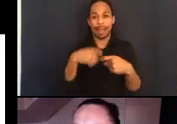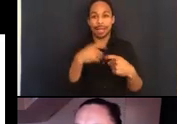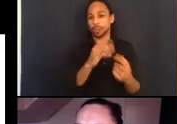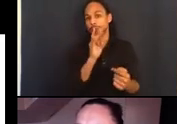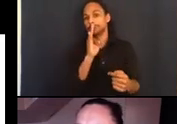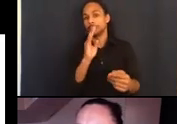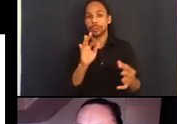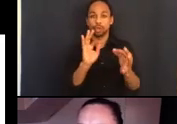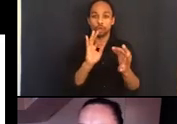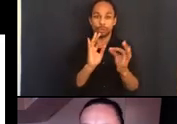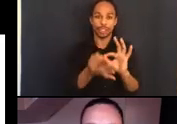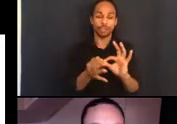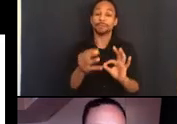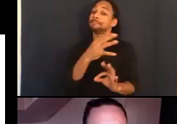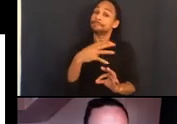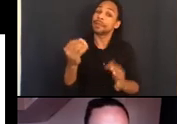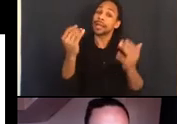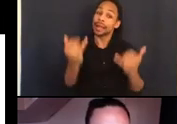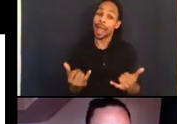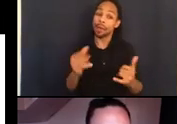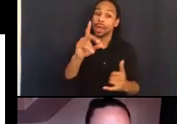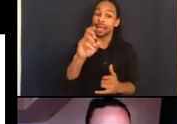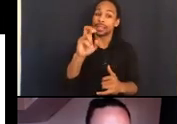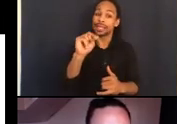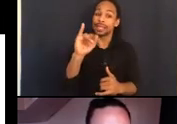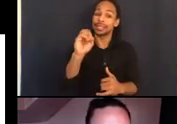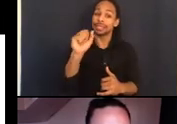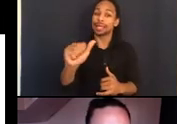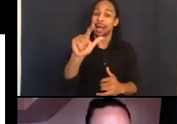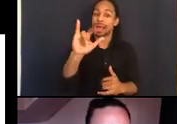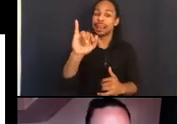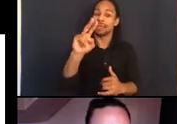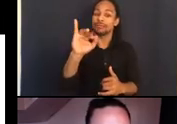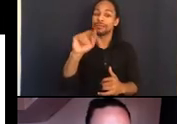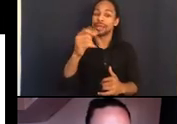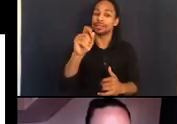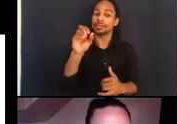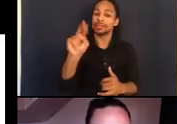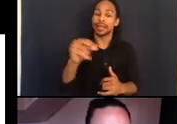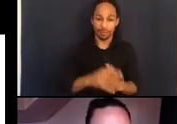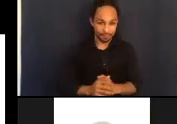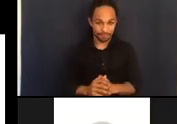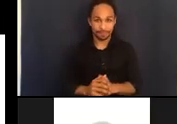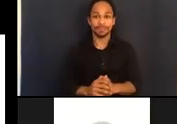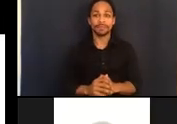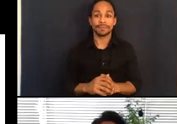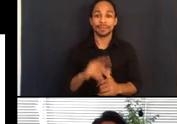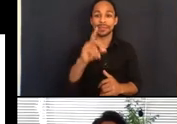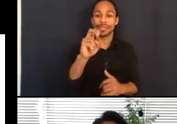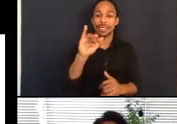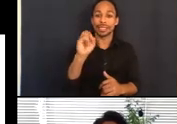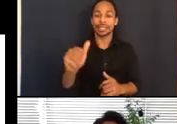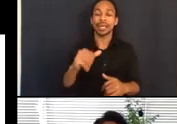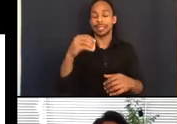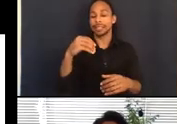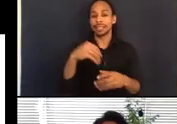speaker is Denisa Livingston. Yes, I'm going to introduce myself in my language. I'm here in New Mexico